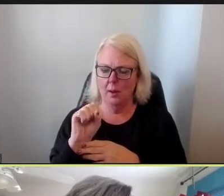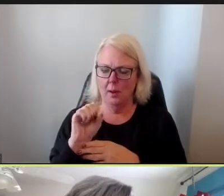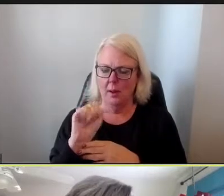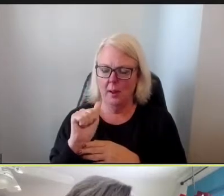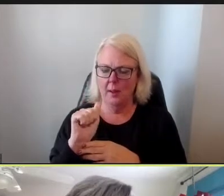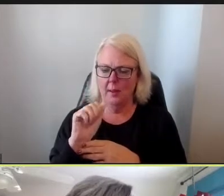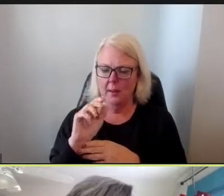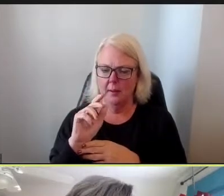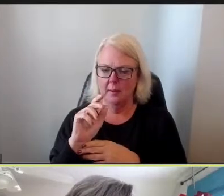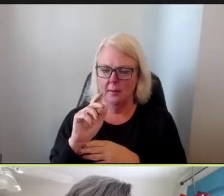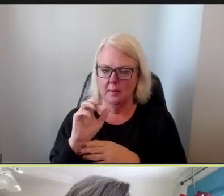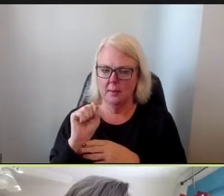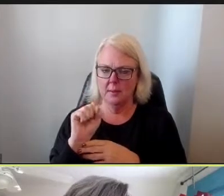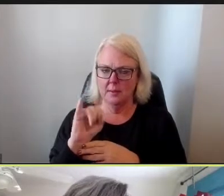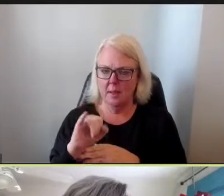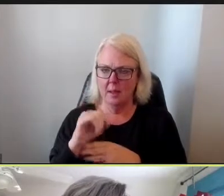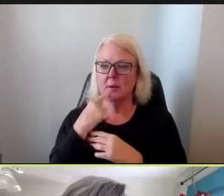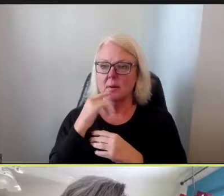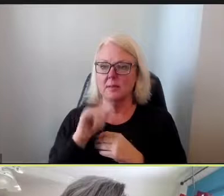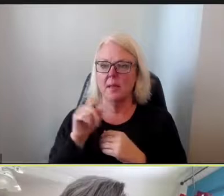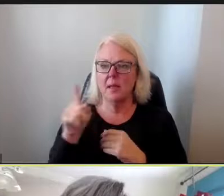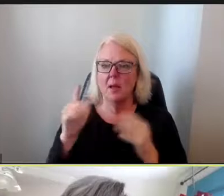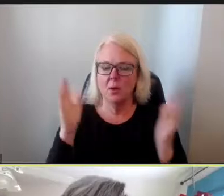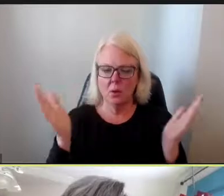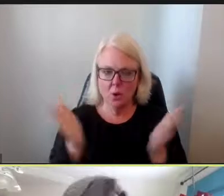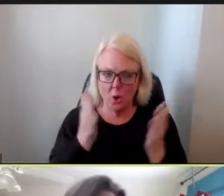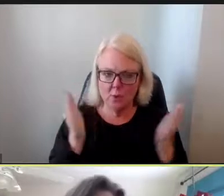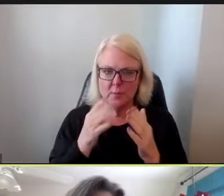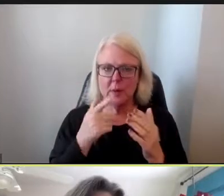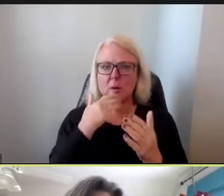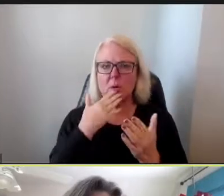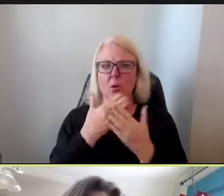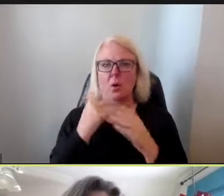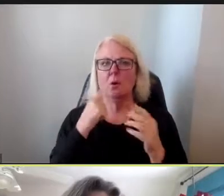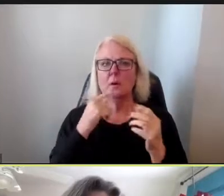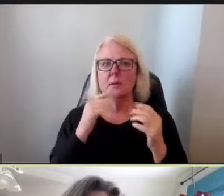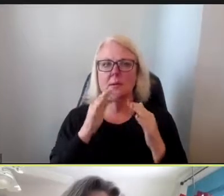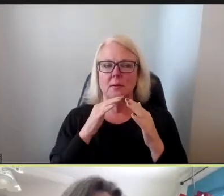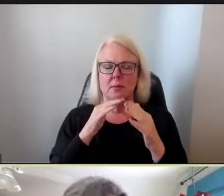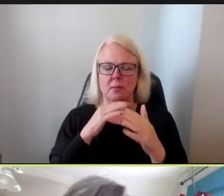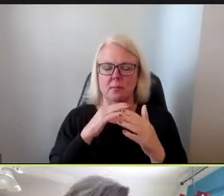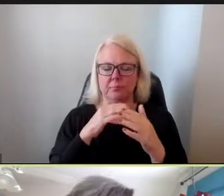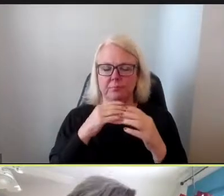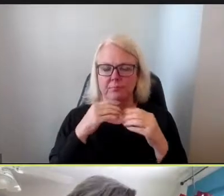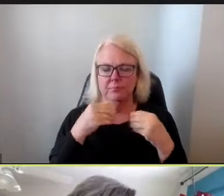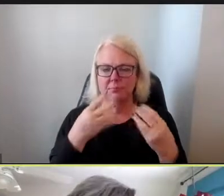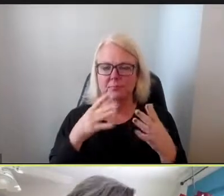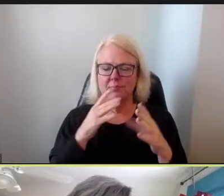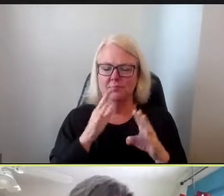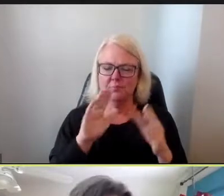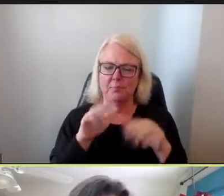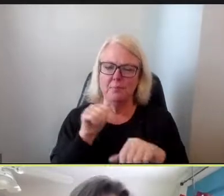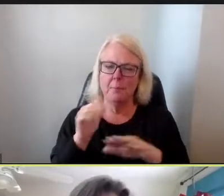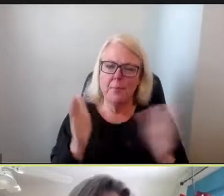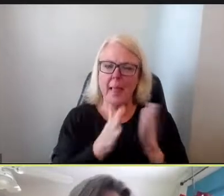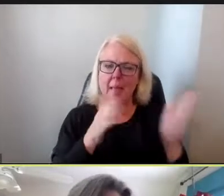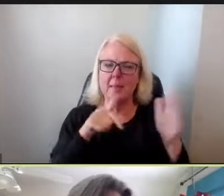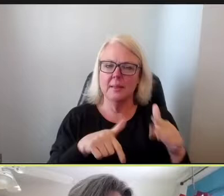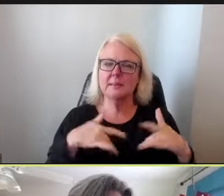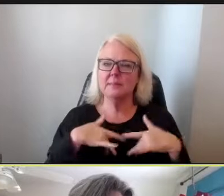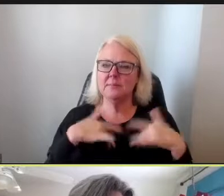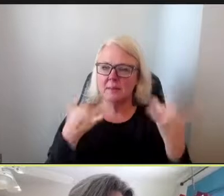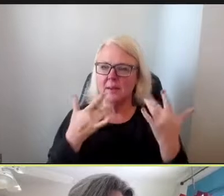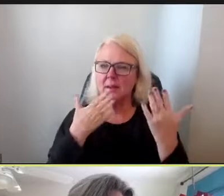M-O-R-O-S-K-I, for her encouragement, generosity, and good cheer in putting this event on. Thank you.